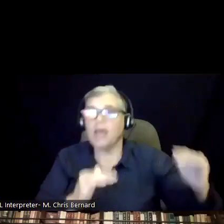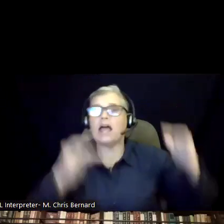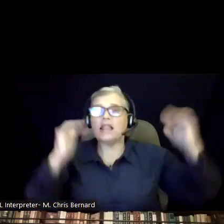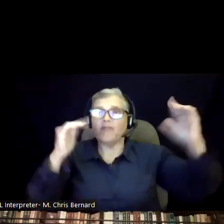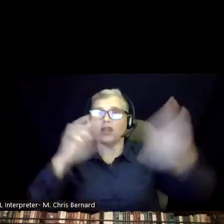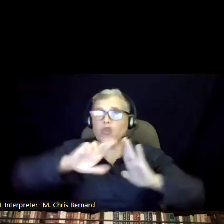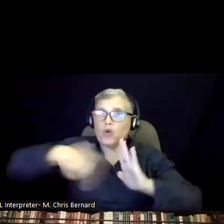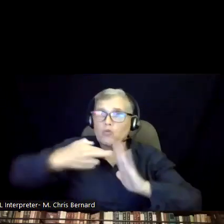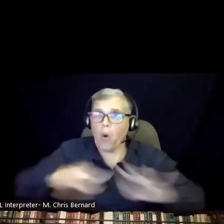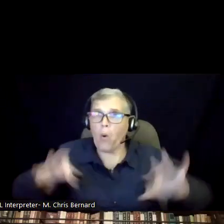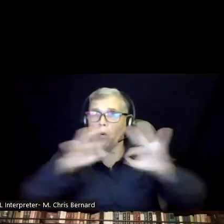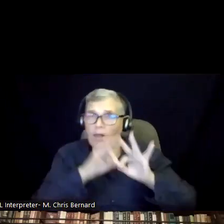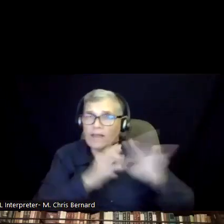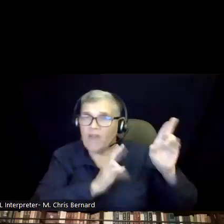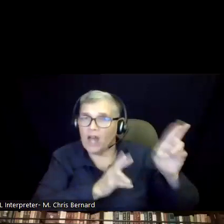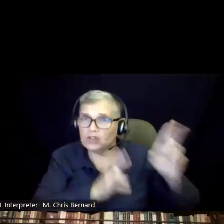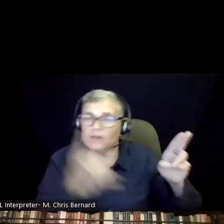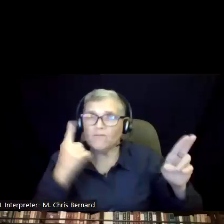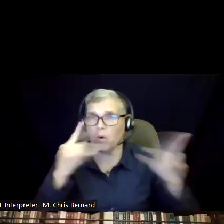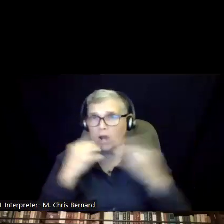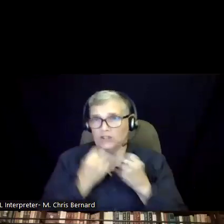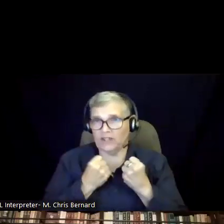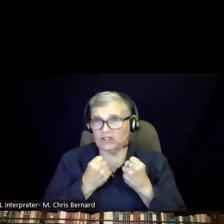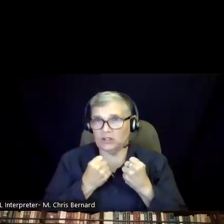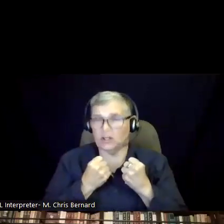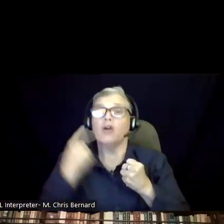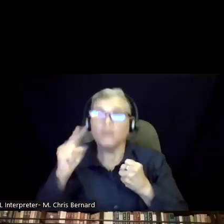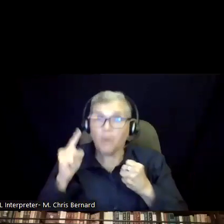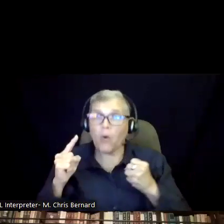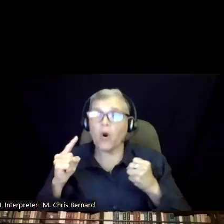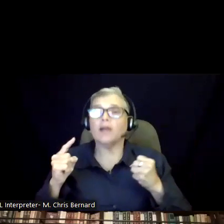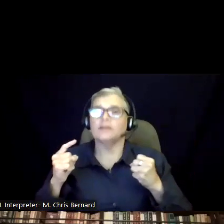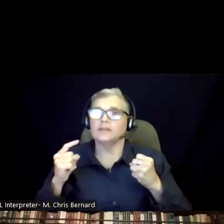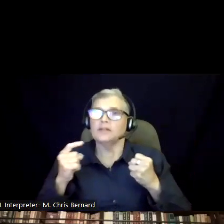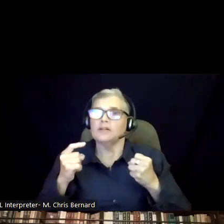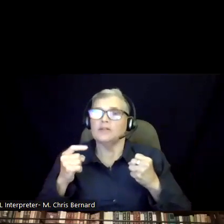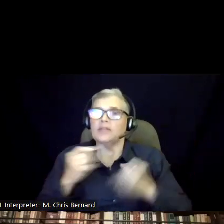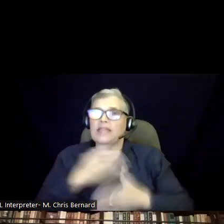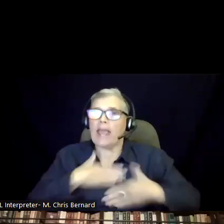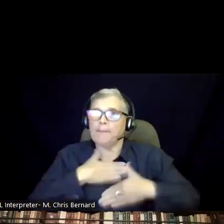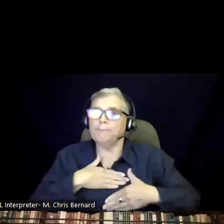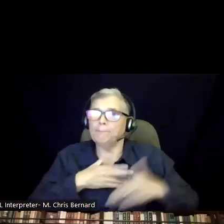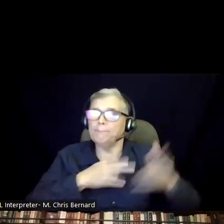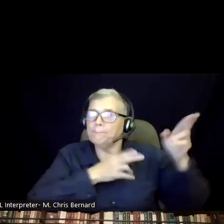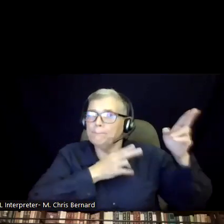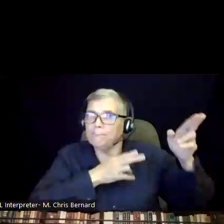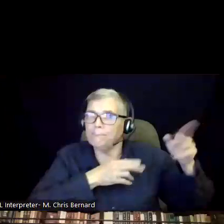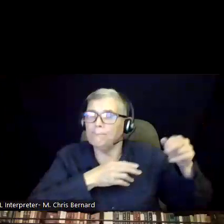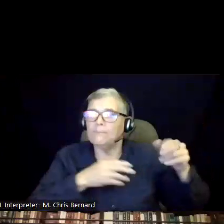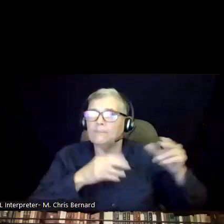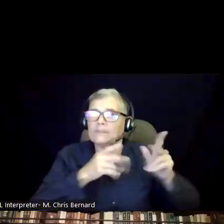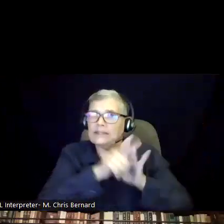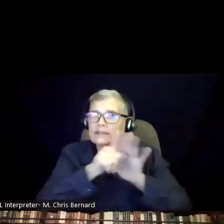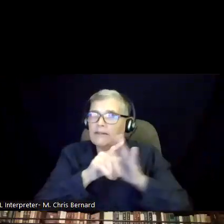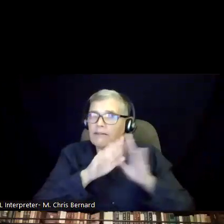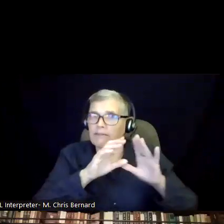hunters in conservation, especially the conservation of game species. It doesn't specifically mention